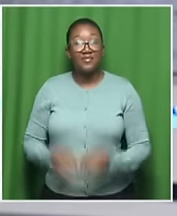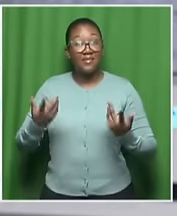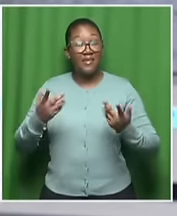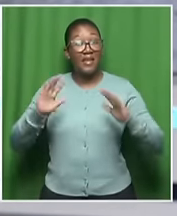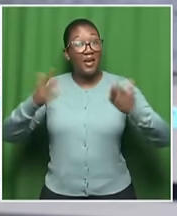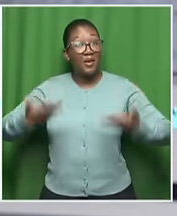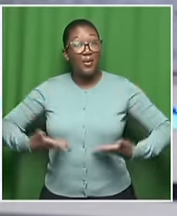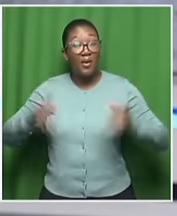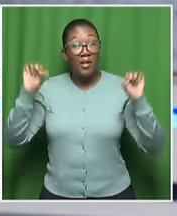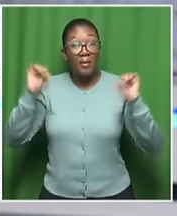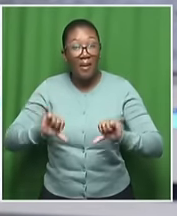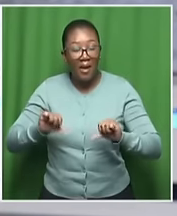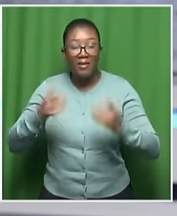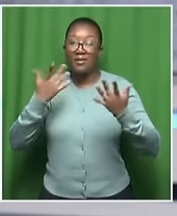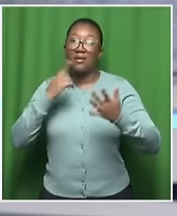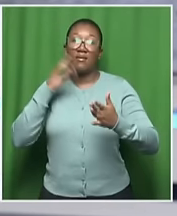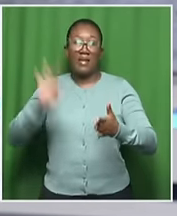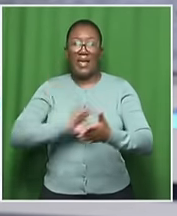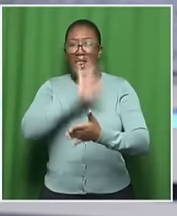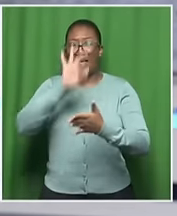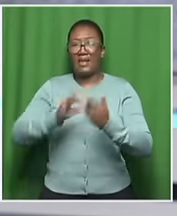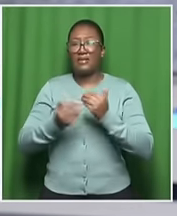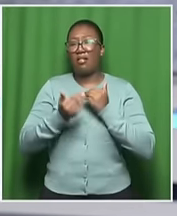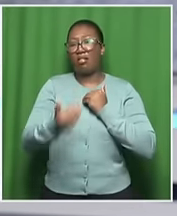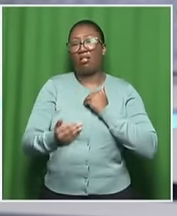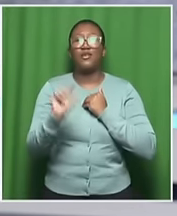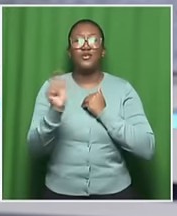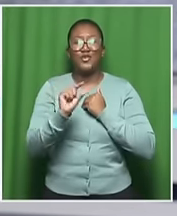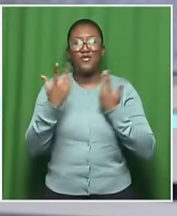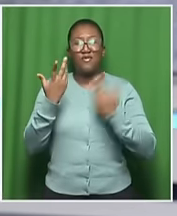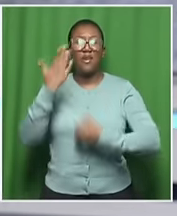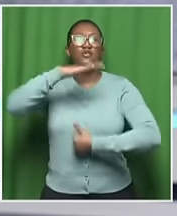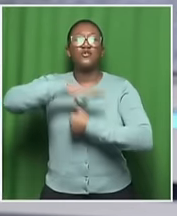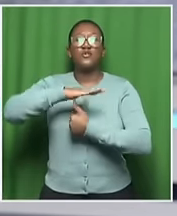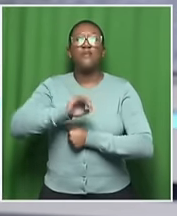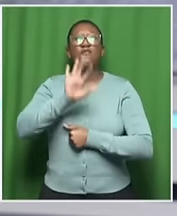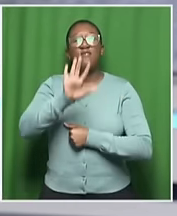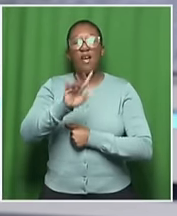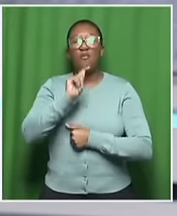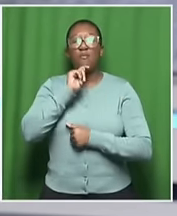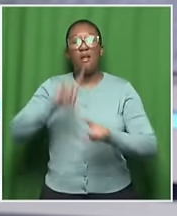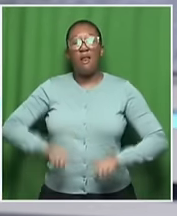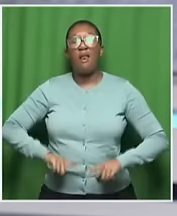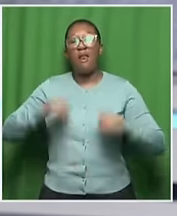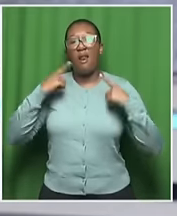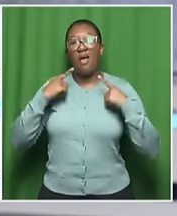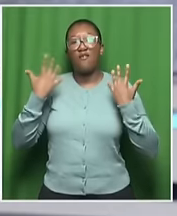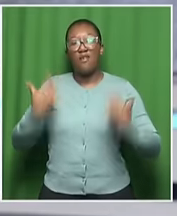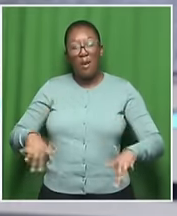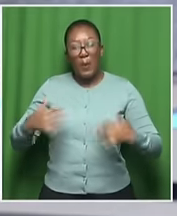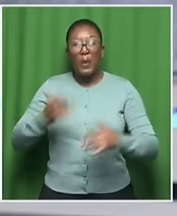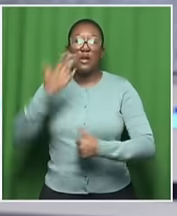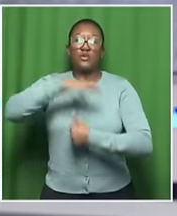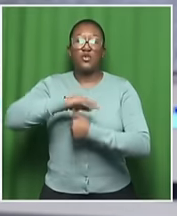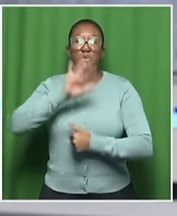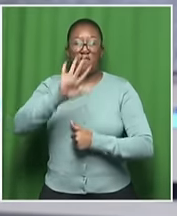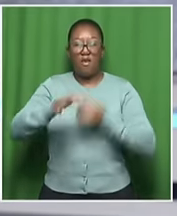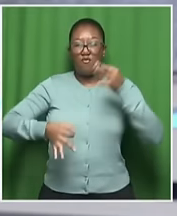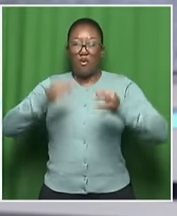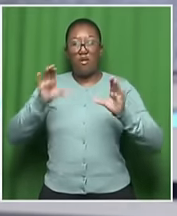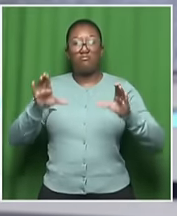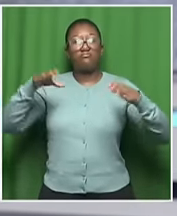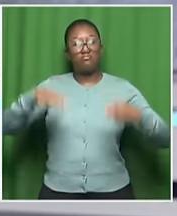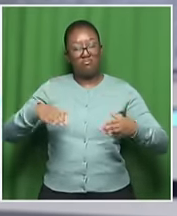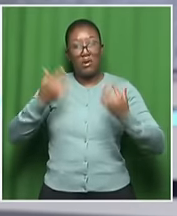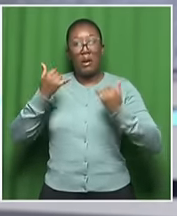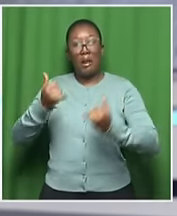Welcome back. It's election season. Of course, the top five here on Morning Live. That's the four top five political parties unpacking their election manifestos